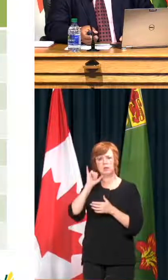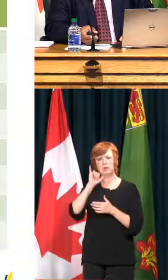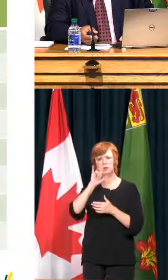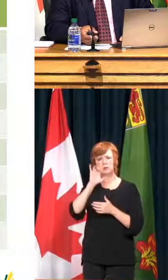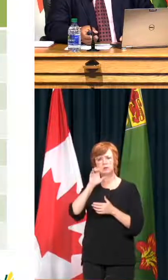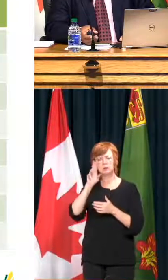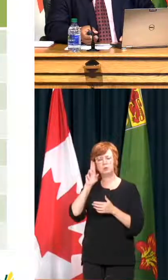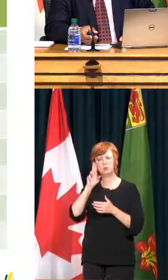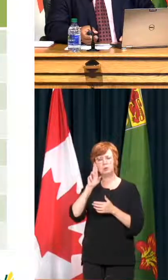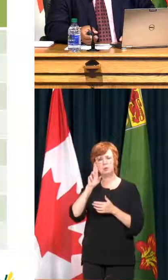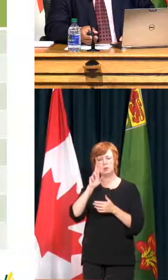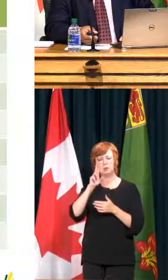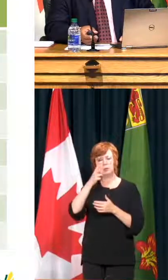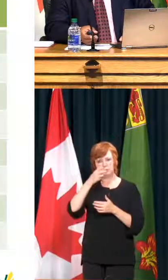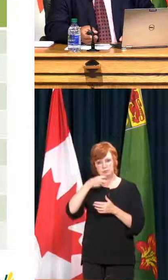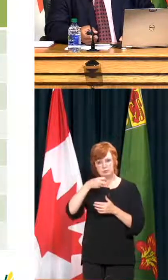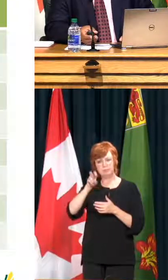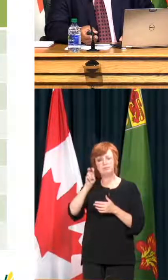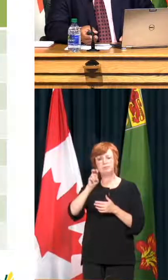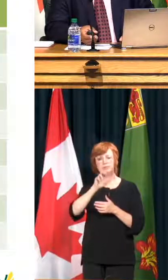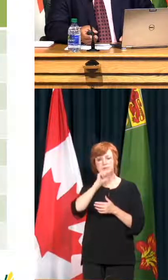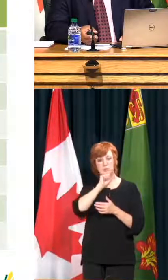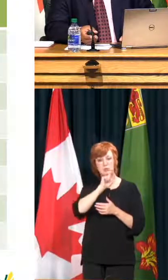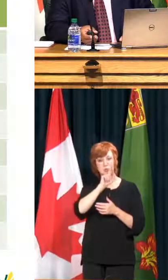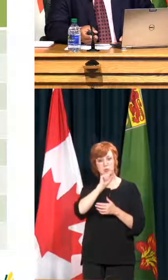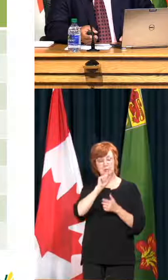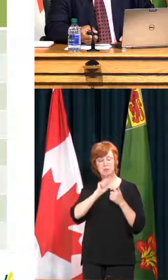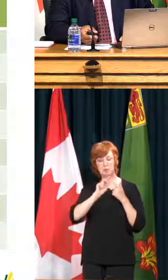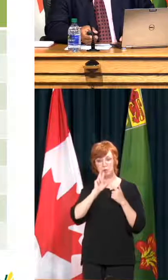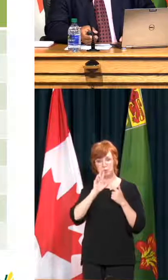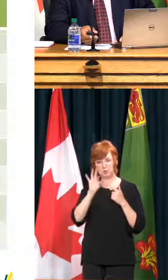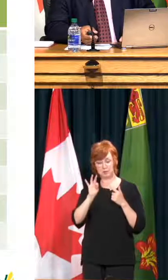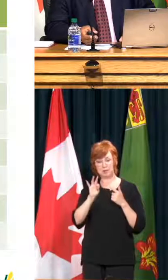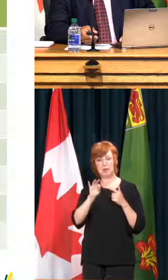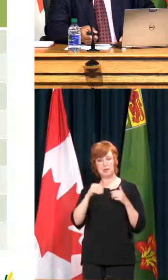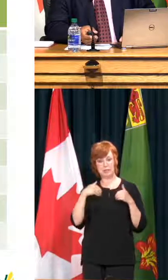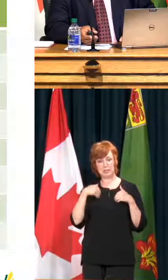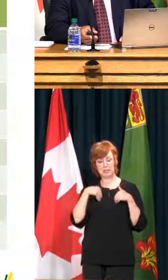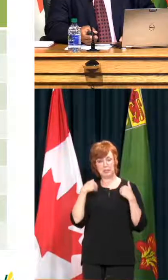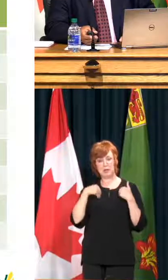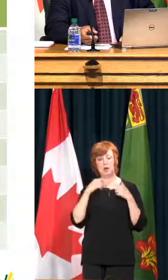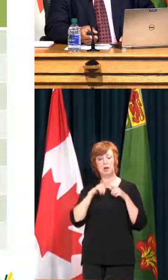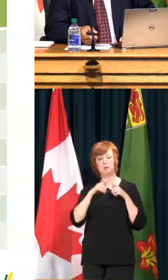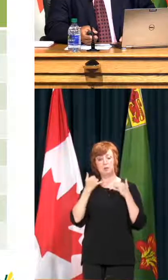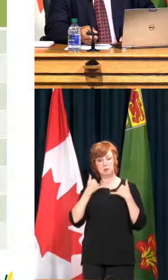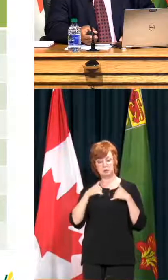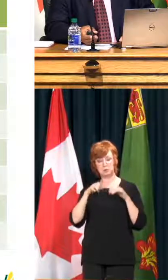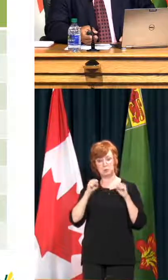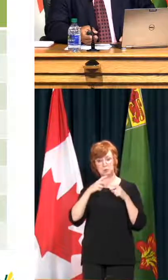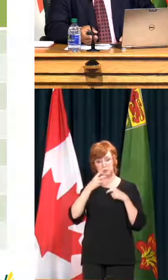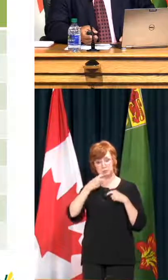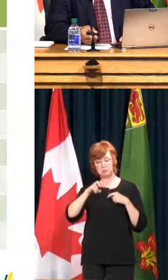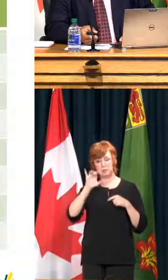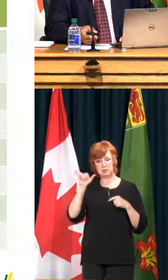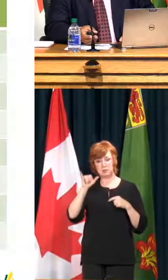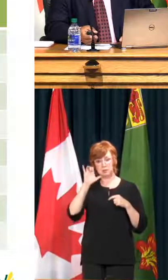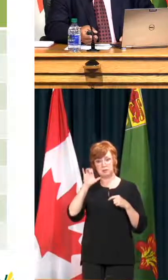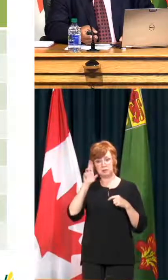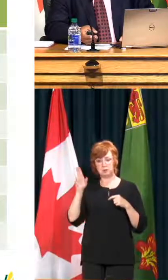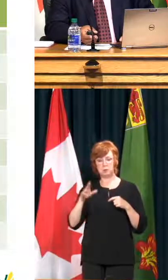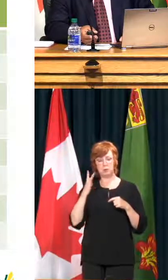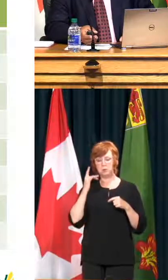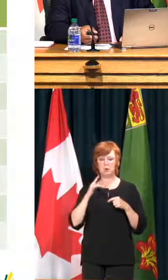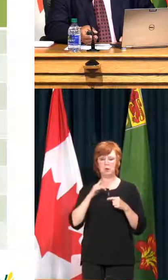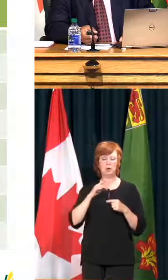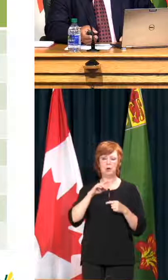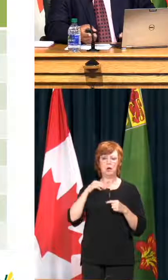ICU admissions in individuals 20 to 39. So while people in this age group are less likely to have severe illness,